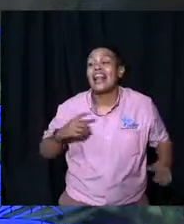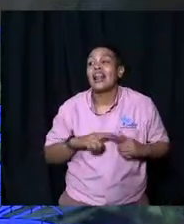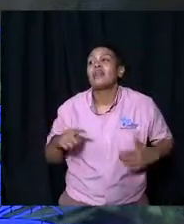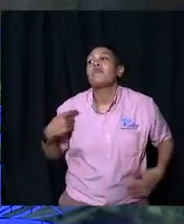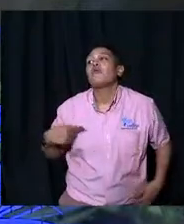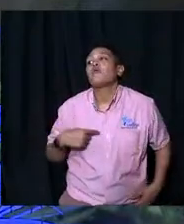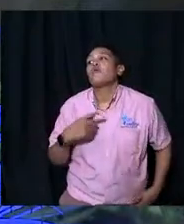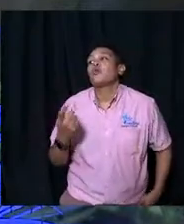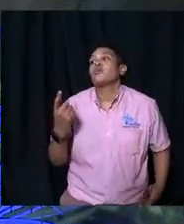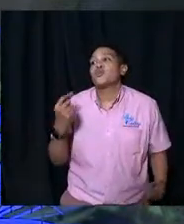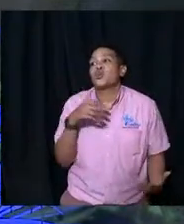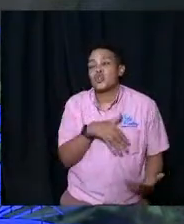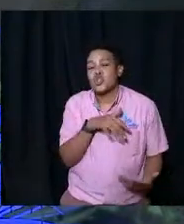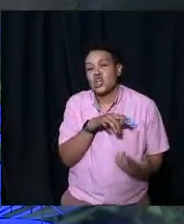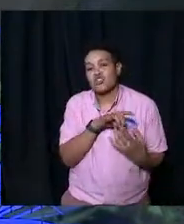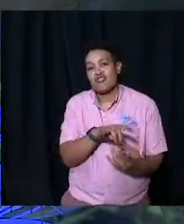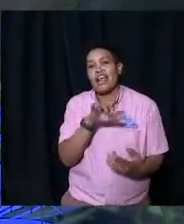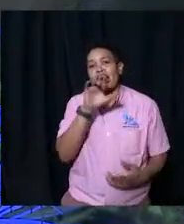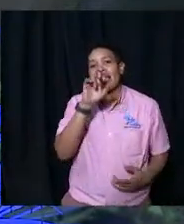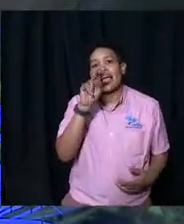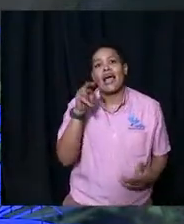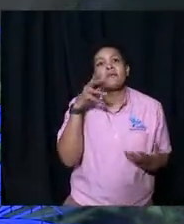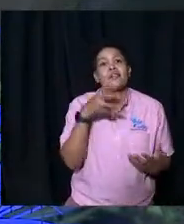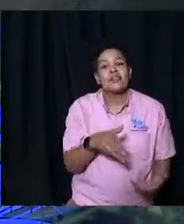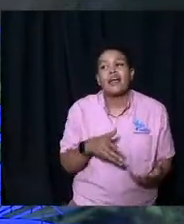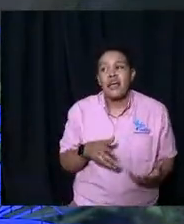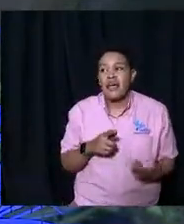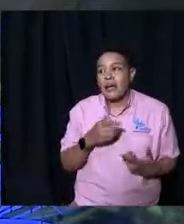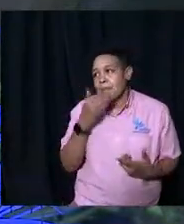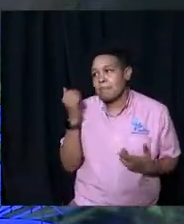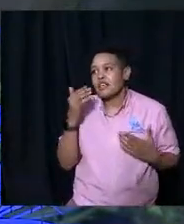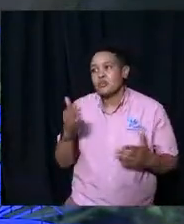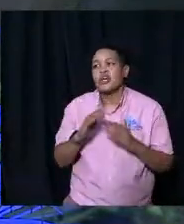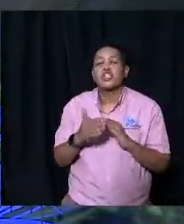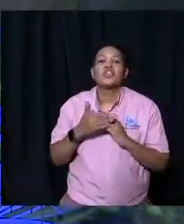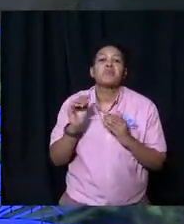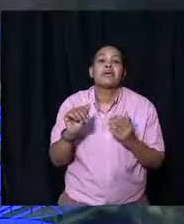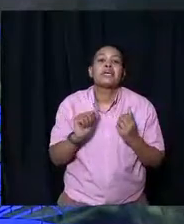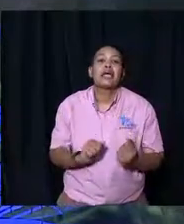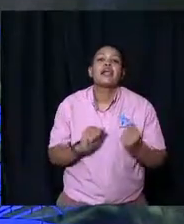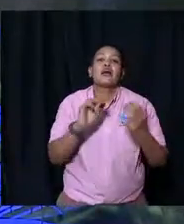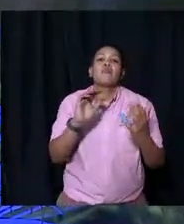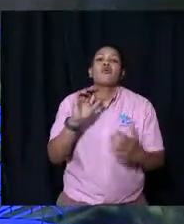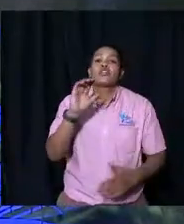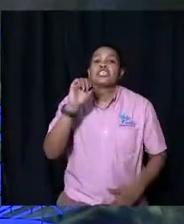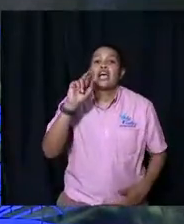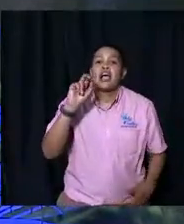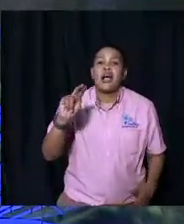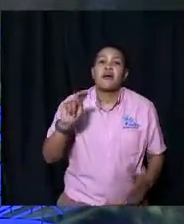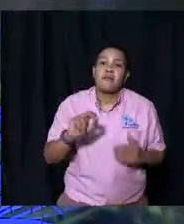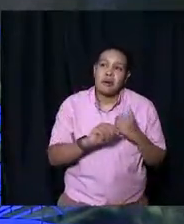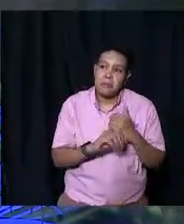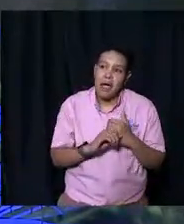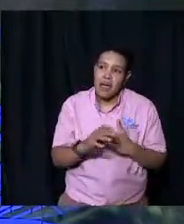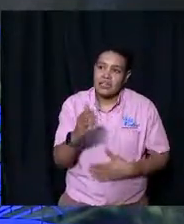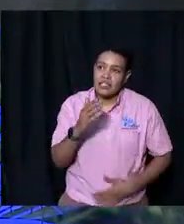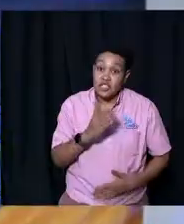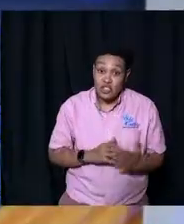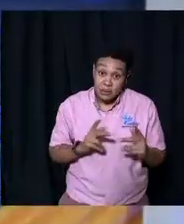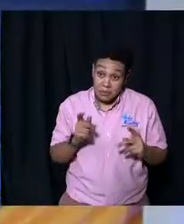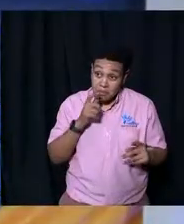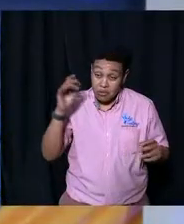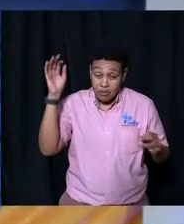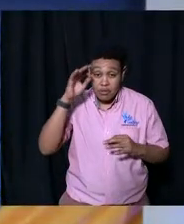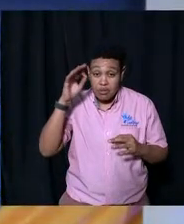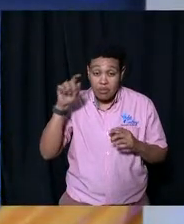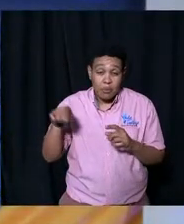are doing studies on it, the best way Jamaica can approach the carbon market. There are some people who have no clue